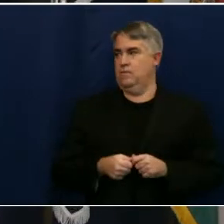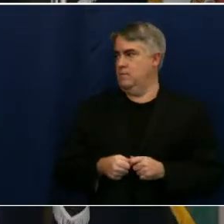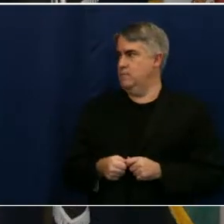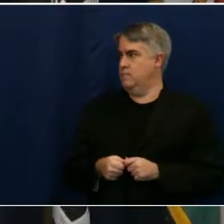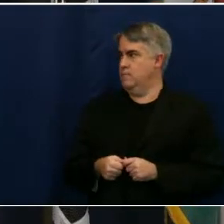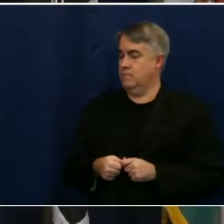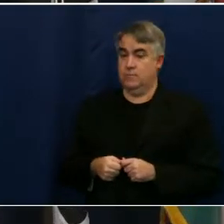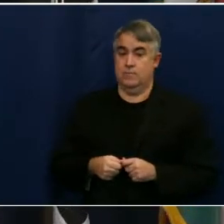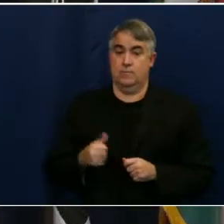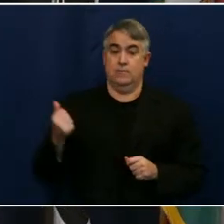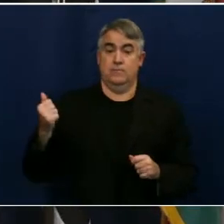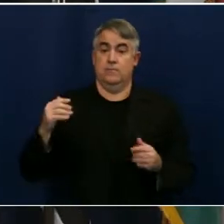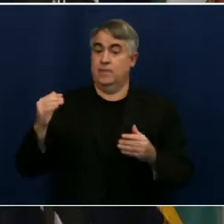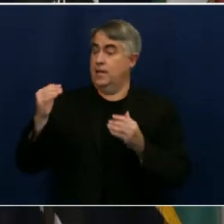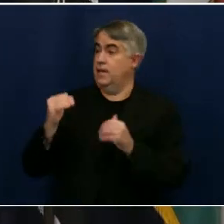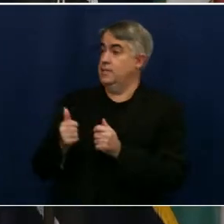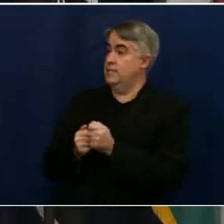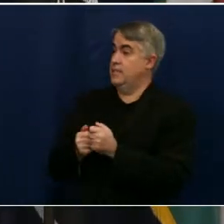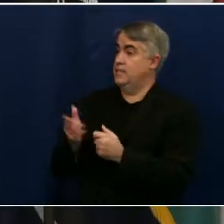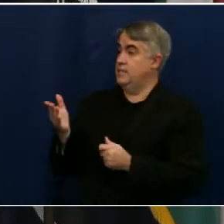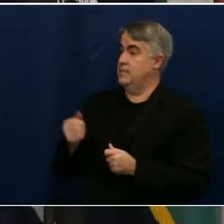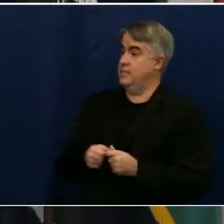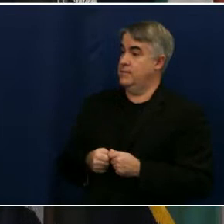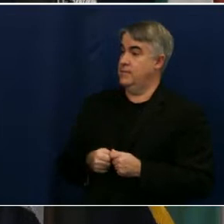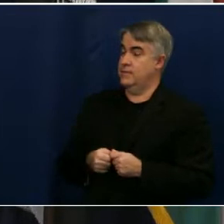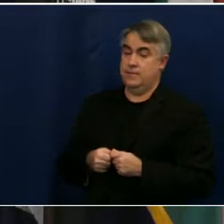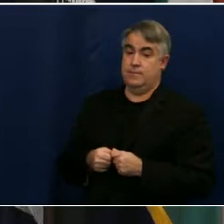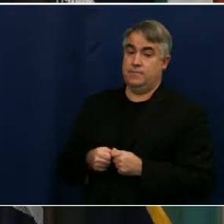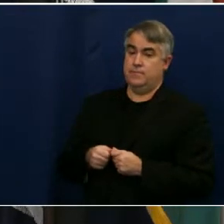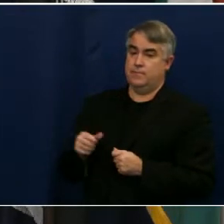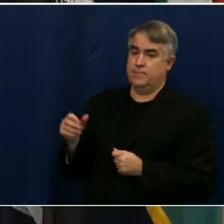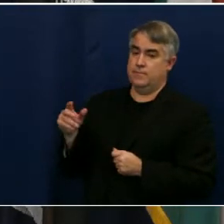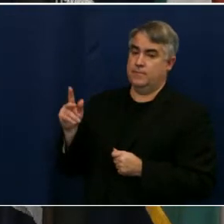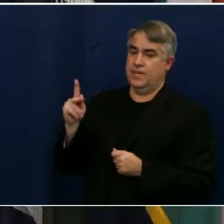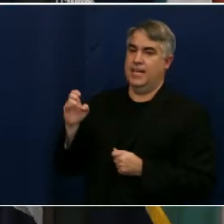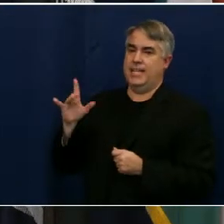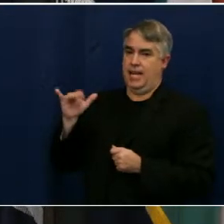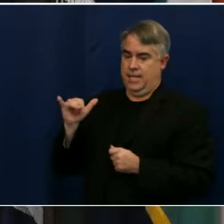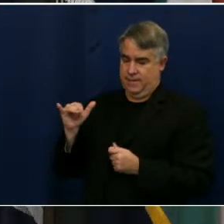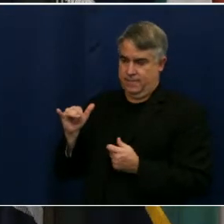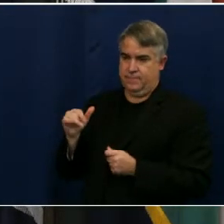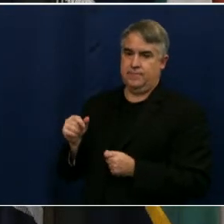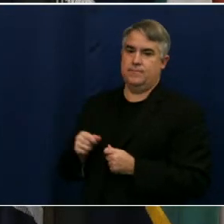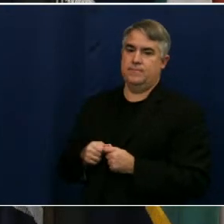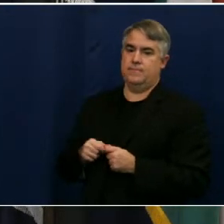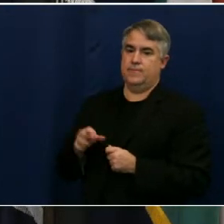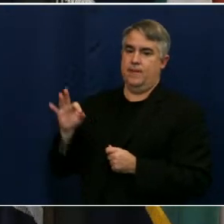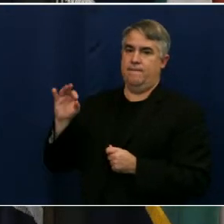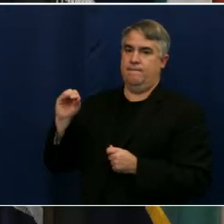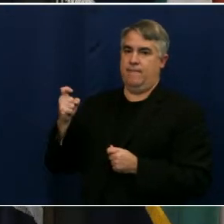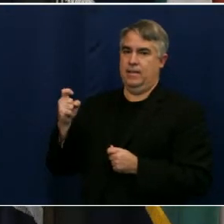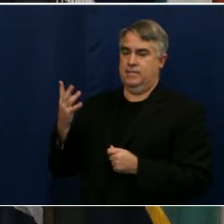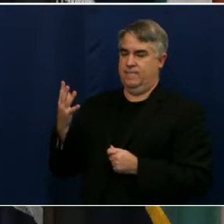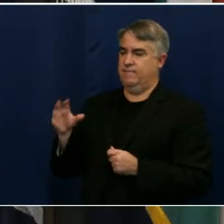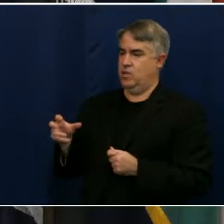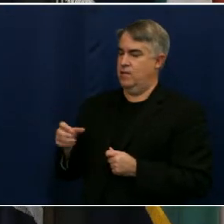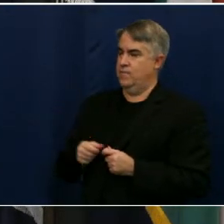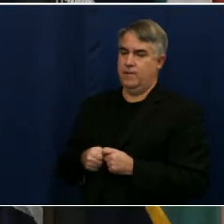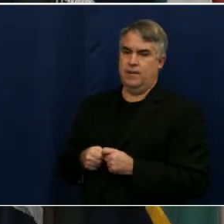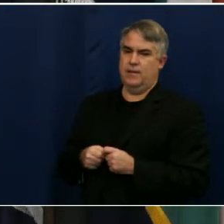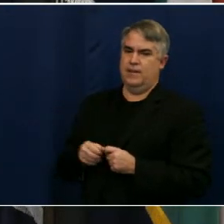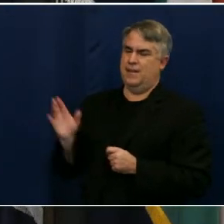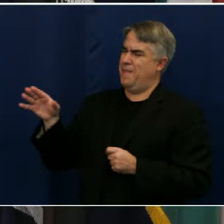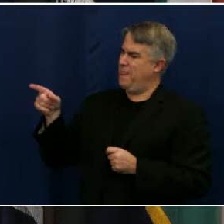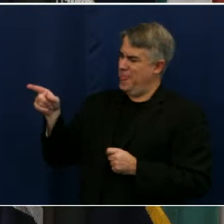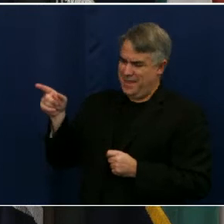Thank you. We'll go to our next text question. This one is from Kelly Beal with Fox 5. She asks, can you elaborate more